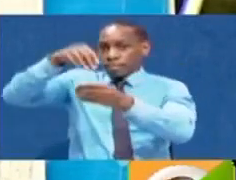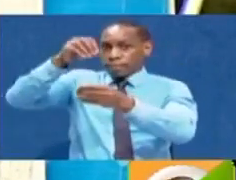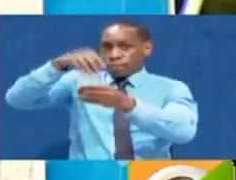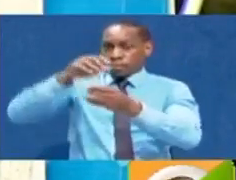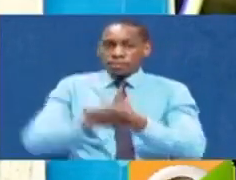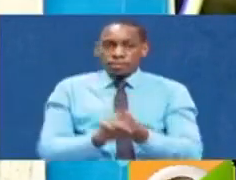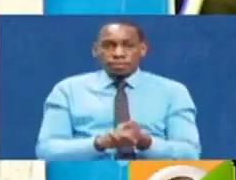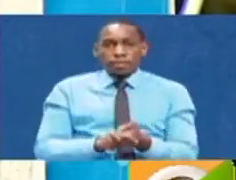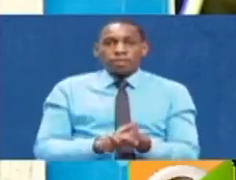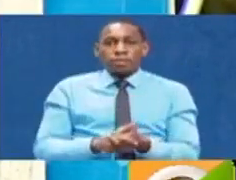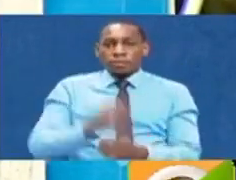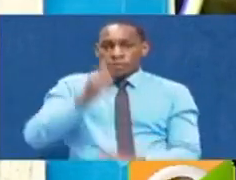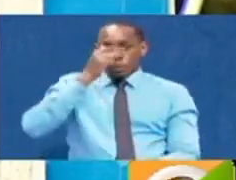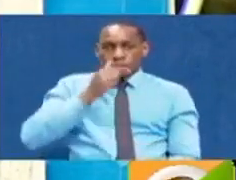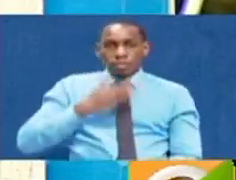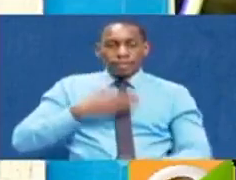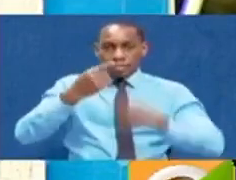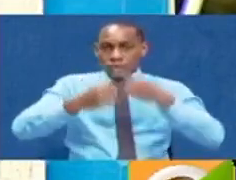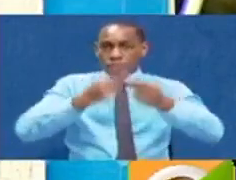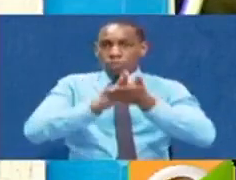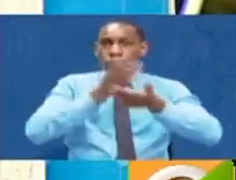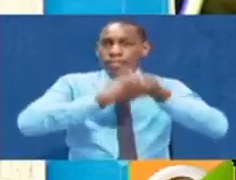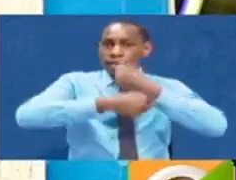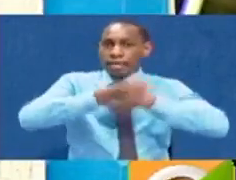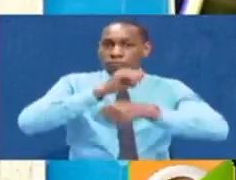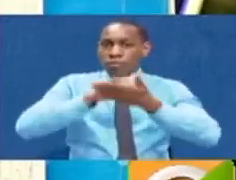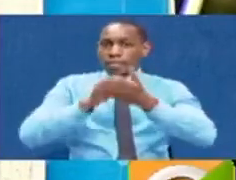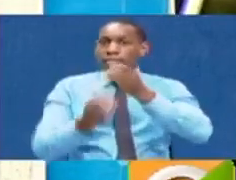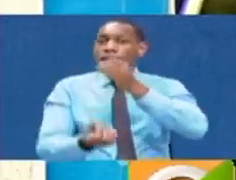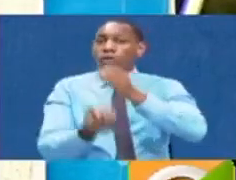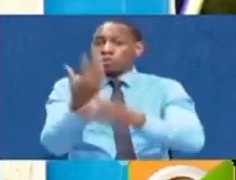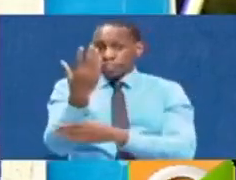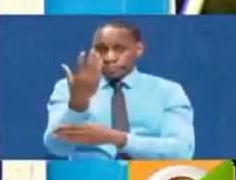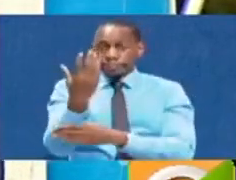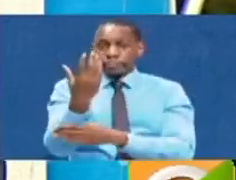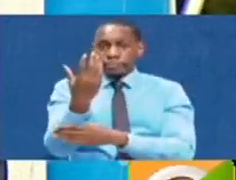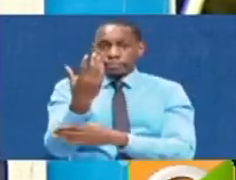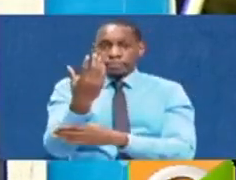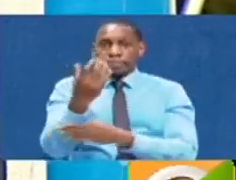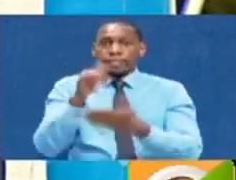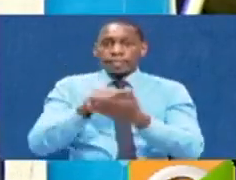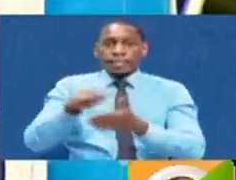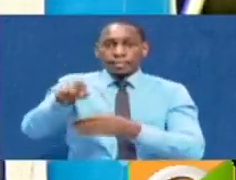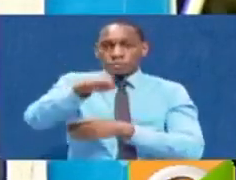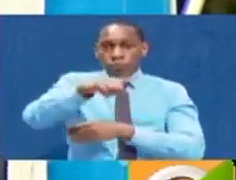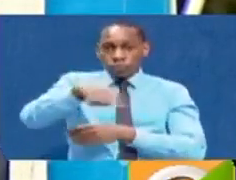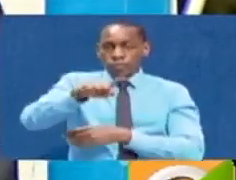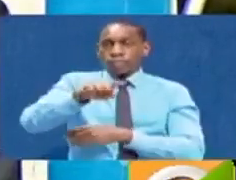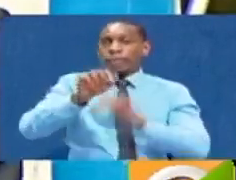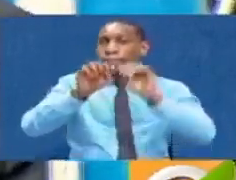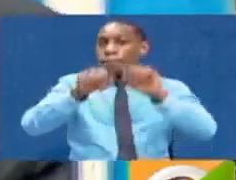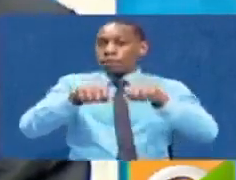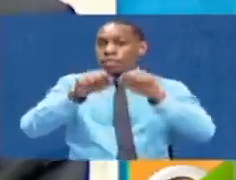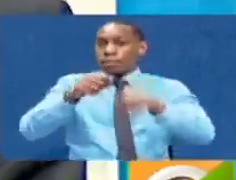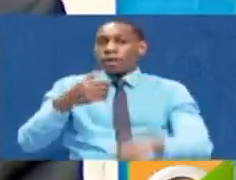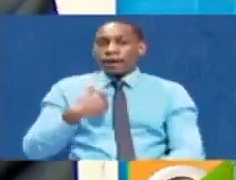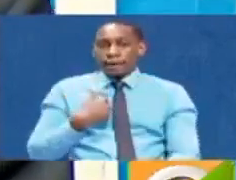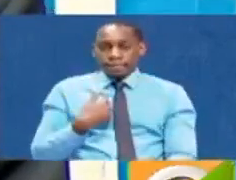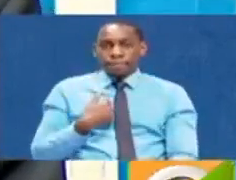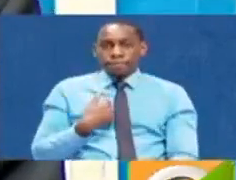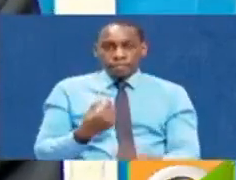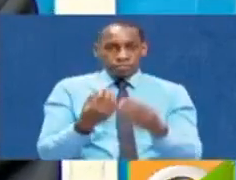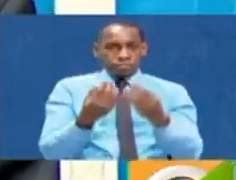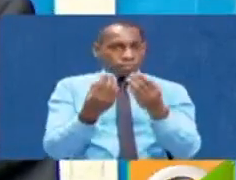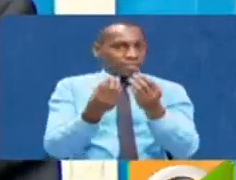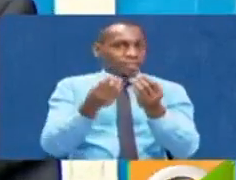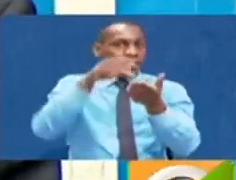And our wish is to continue with the measures that we put in place, which has made it possible for us to have a smoother